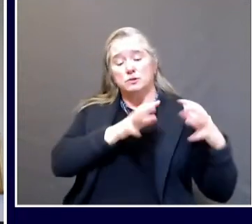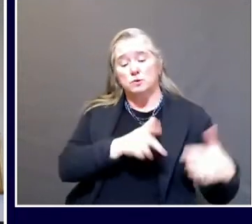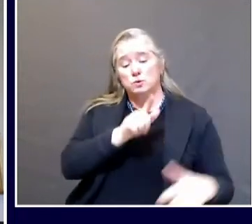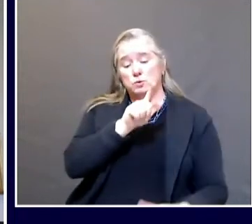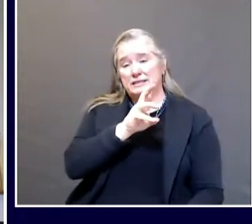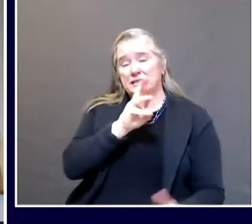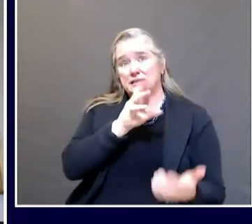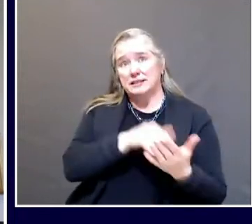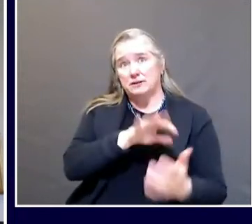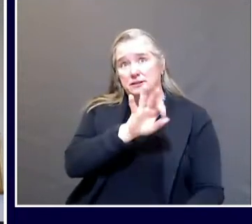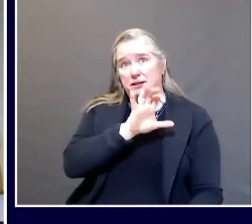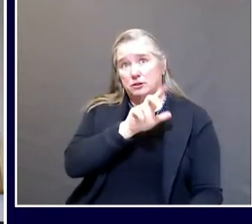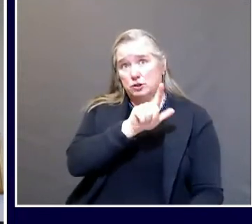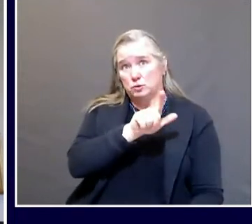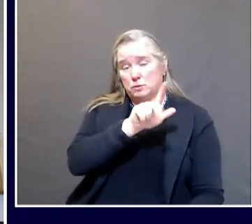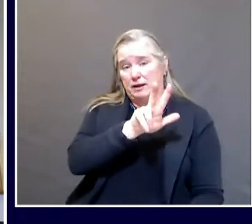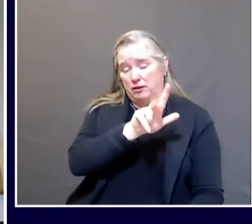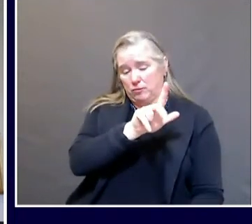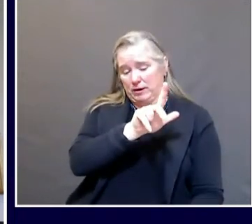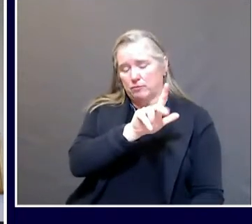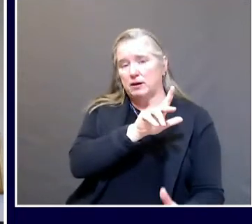26,923 are confirmed and